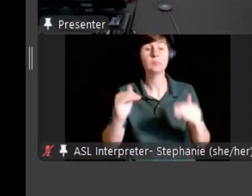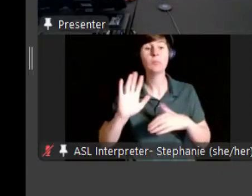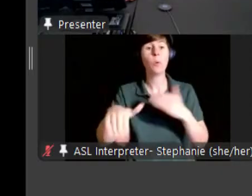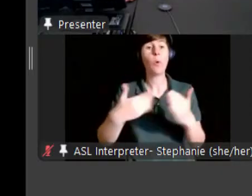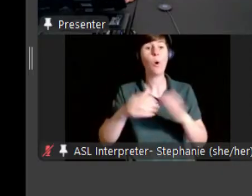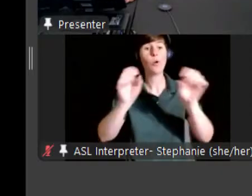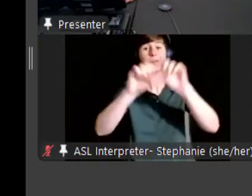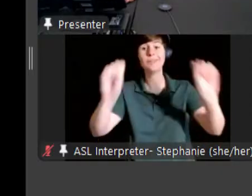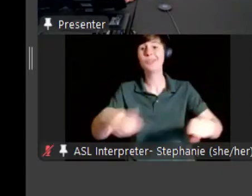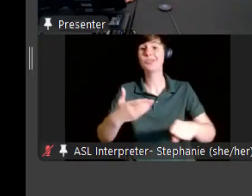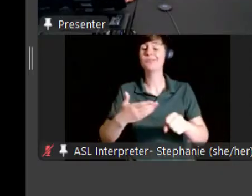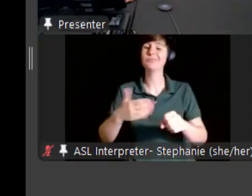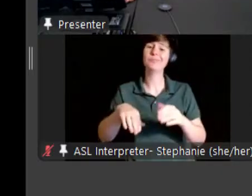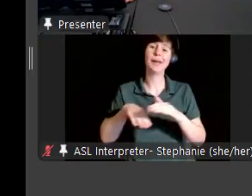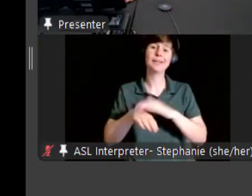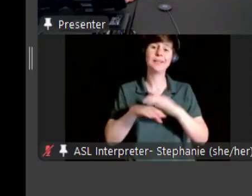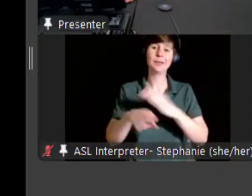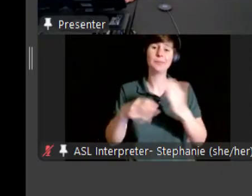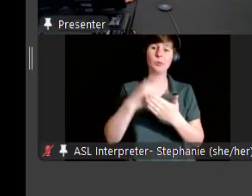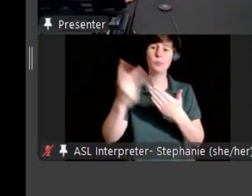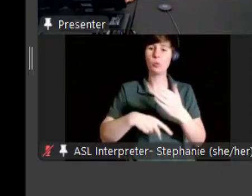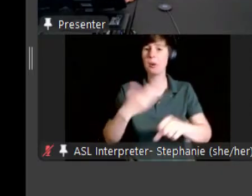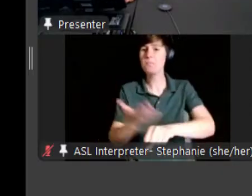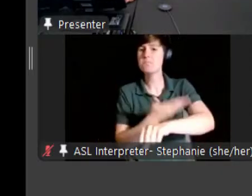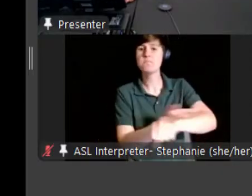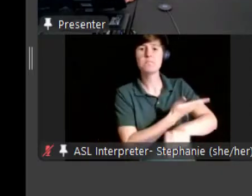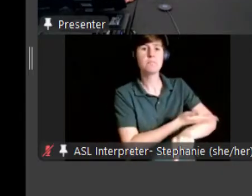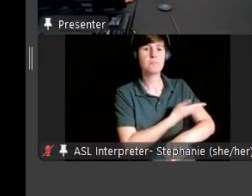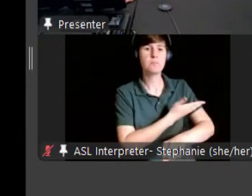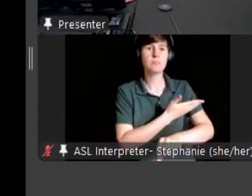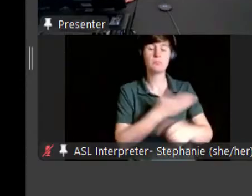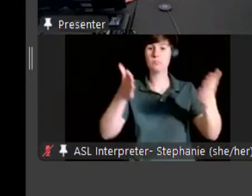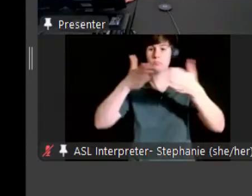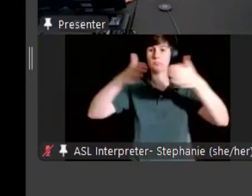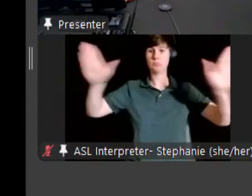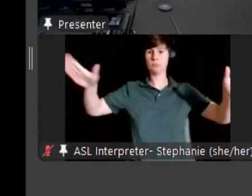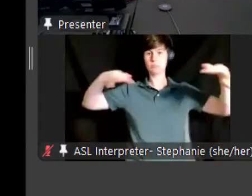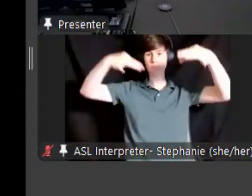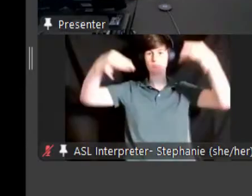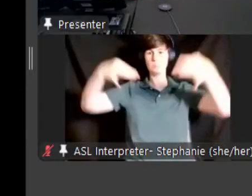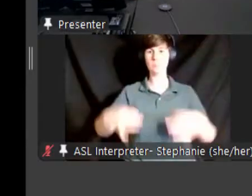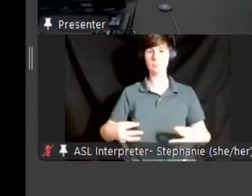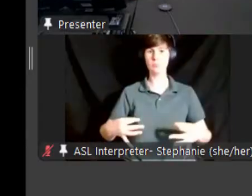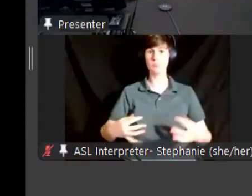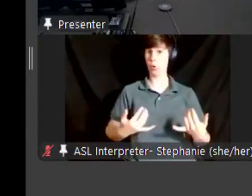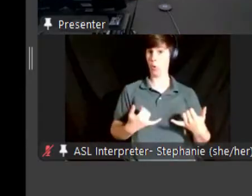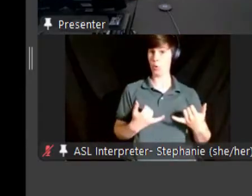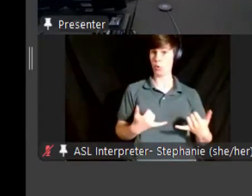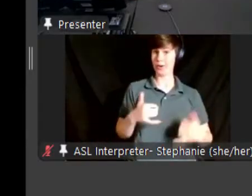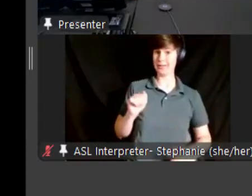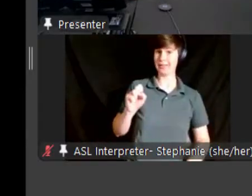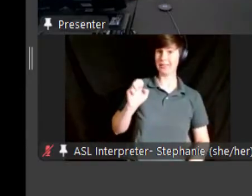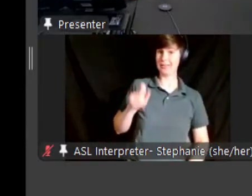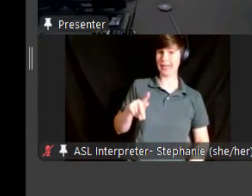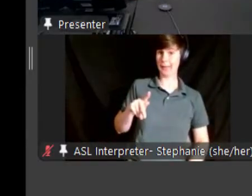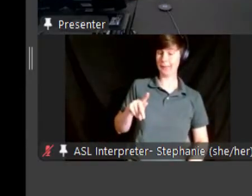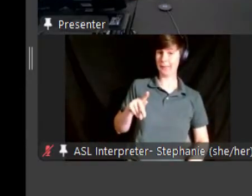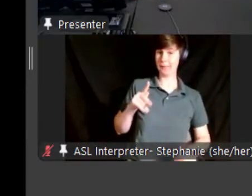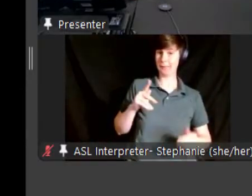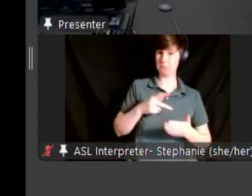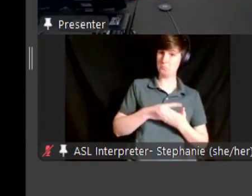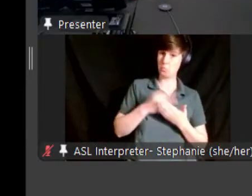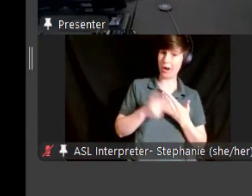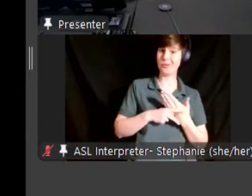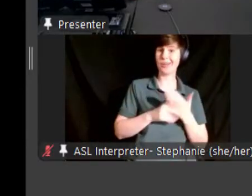update slide. This provides a high-level overview of the current ASAP plan projects and their